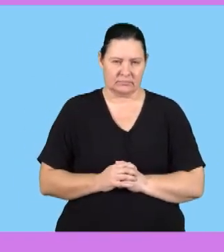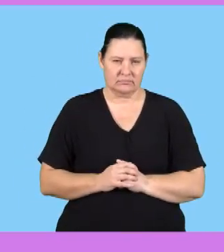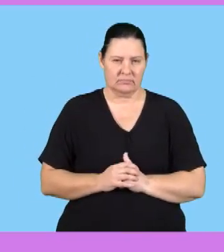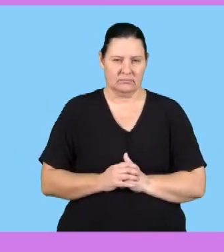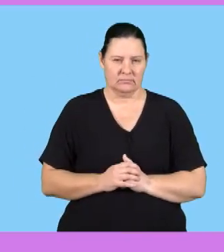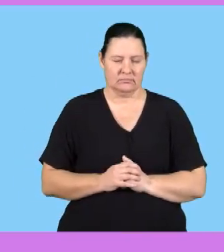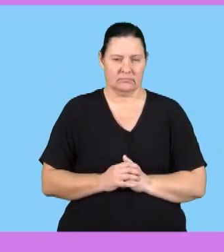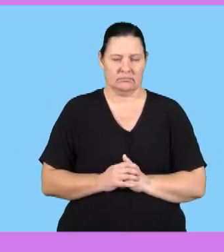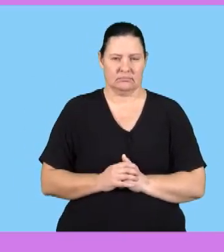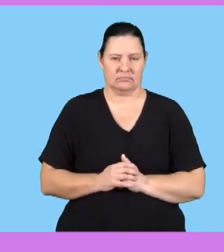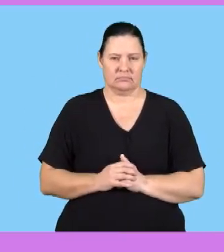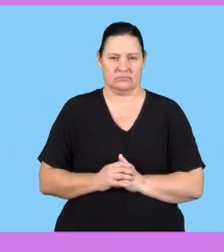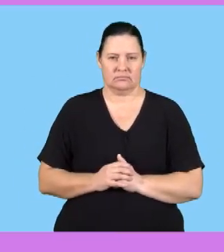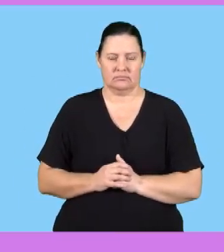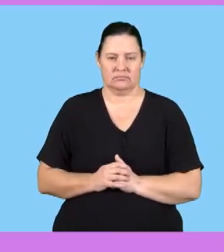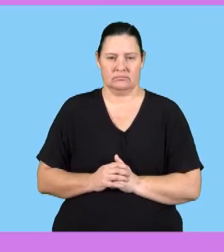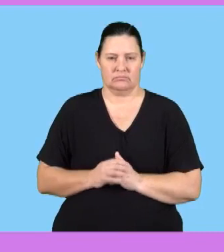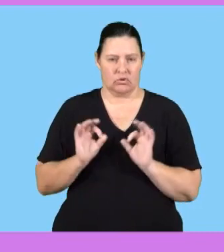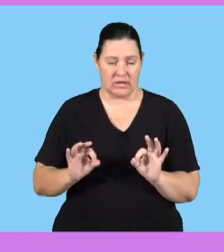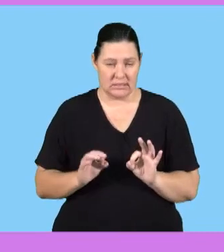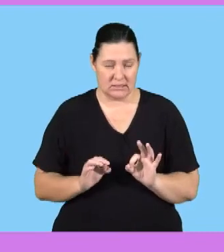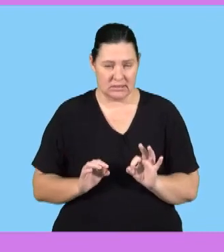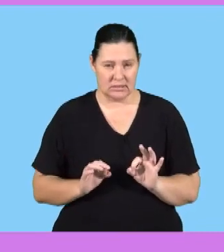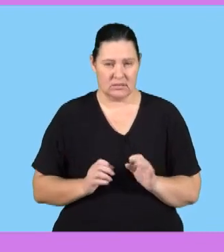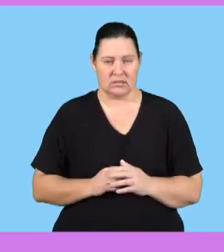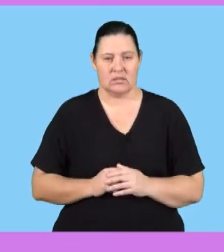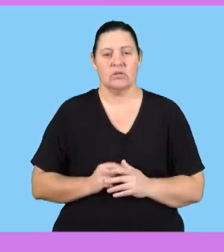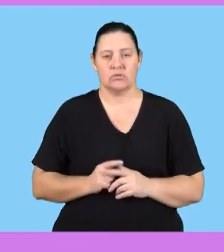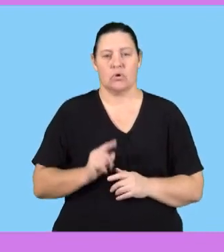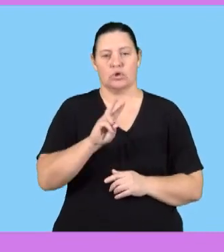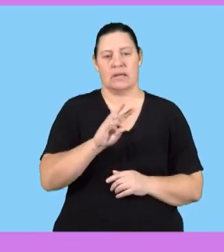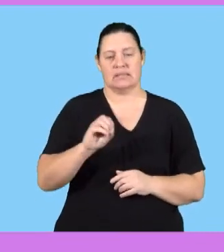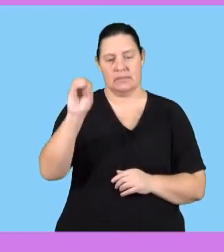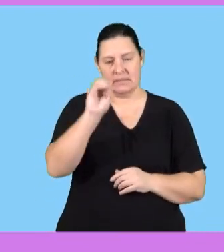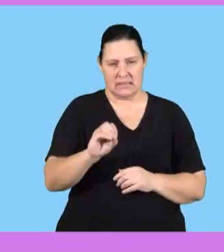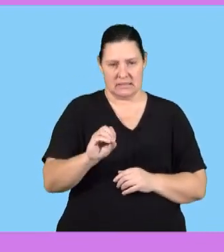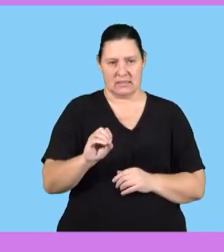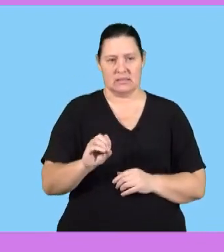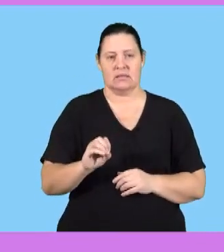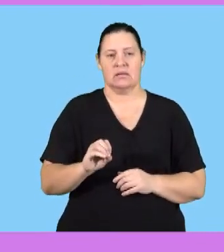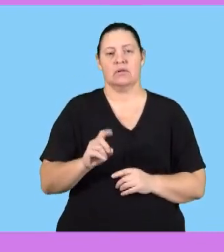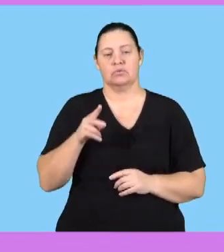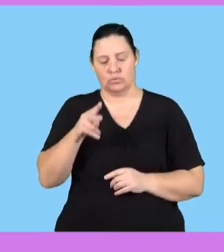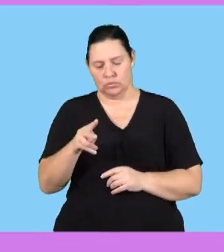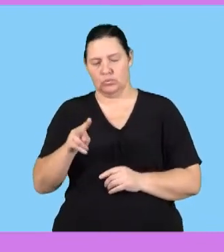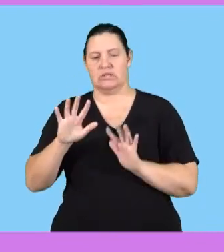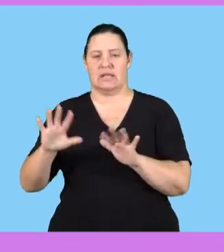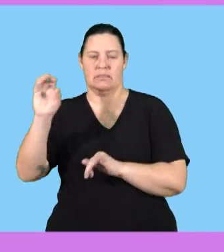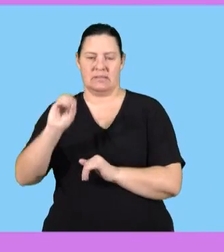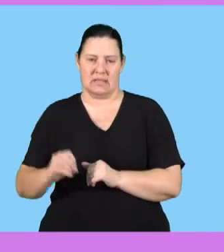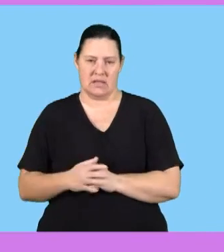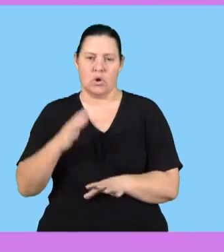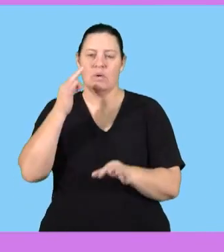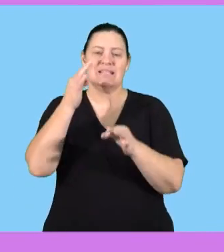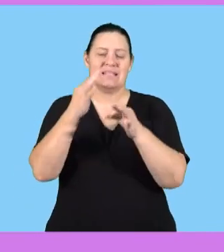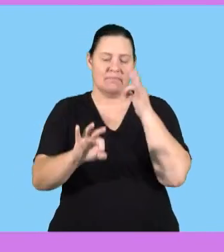here's the Eastern Cape, and we can say that's 10%. Right, so 20% is to 10%. So